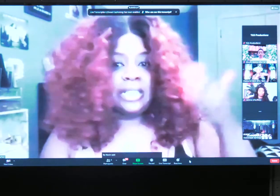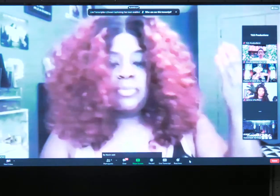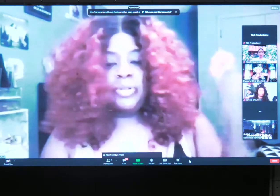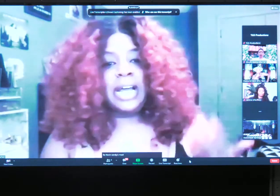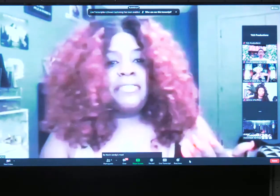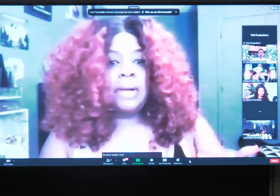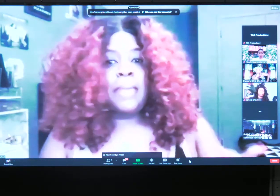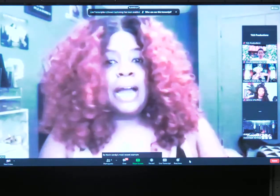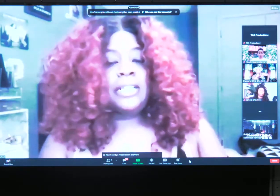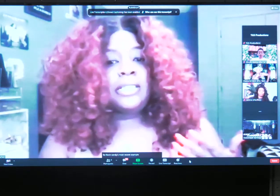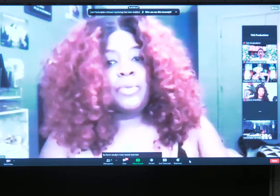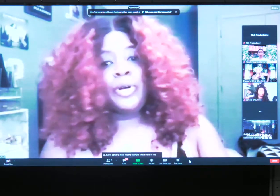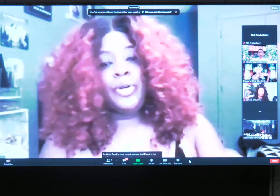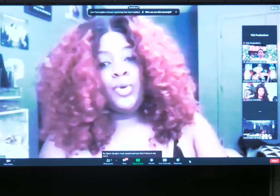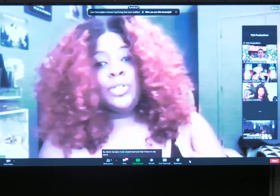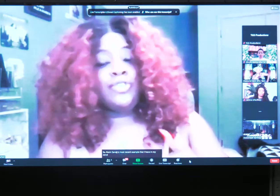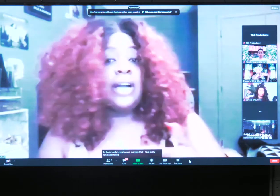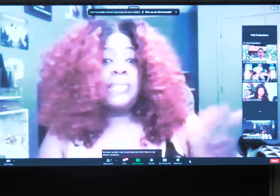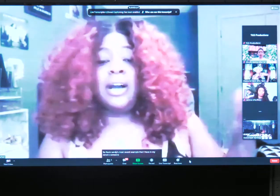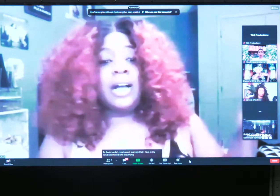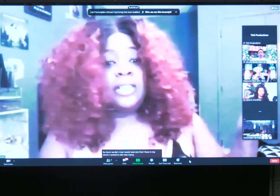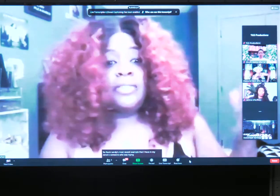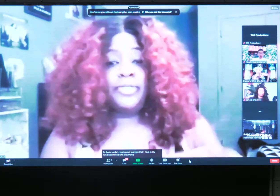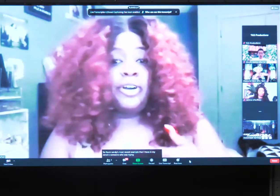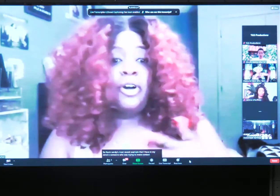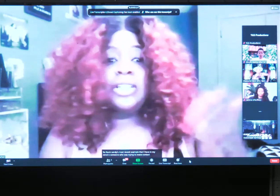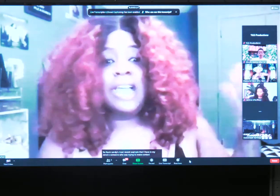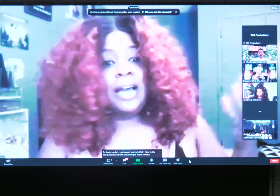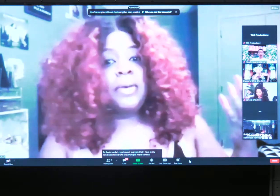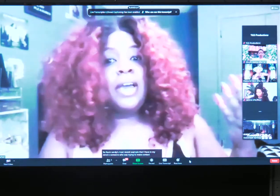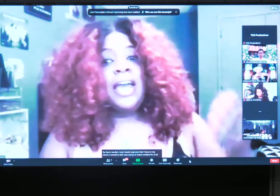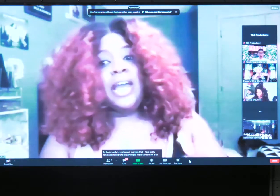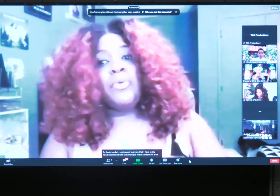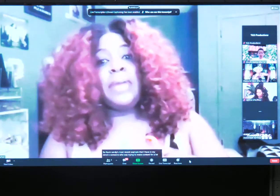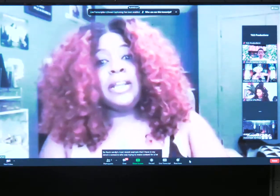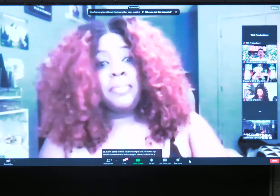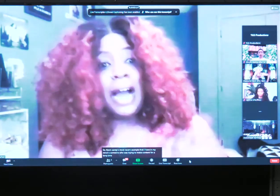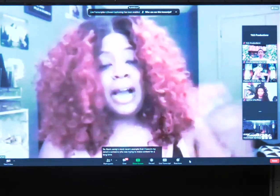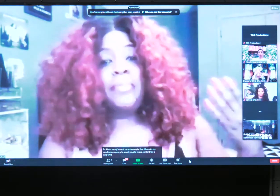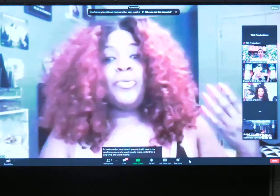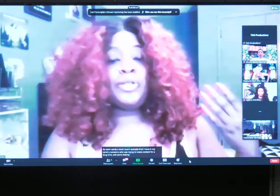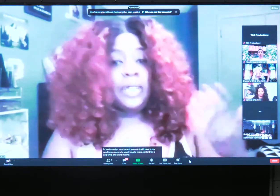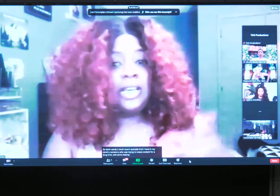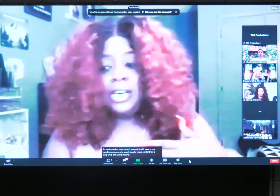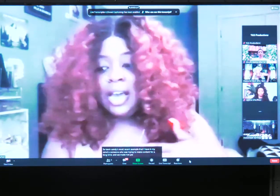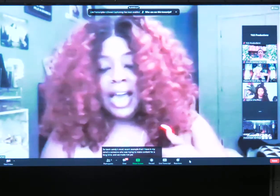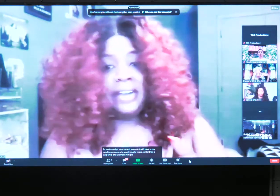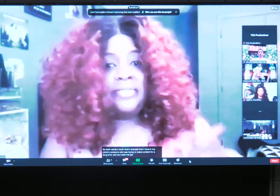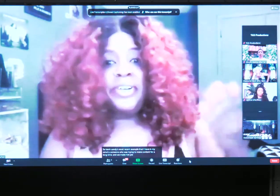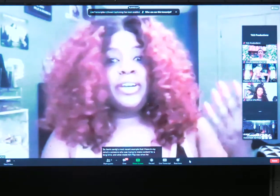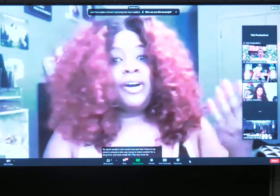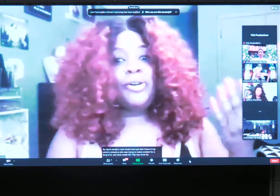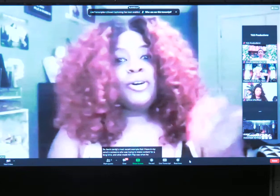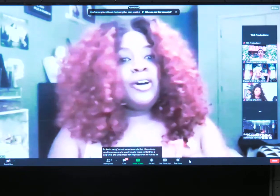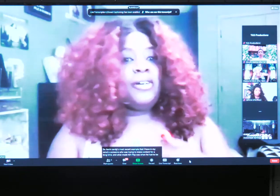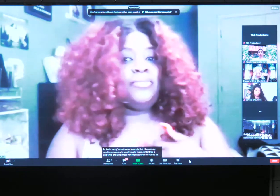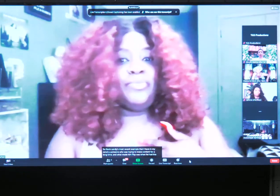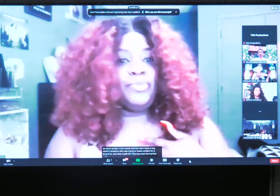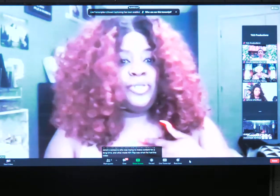recent example that I have in my mind is someone who was trying to make content for a long time. And what made him pop was when he had the